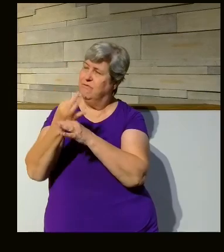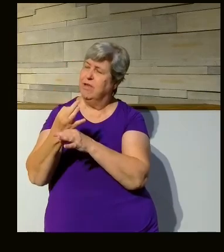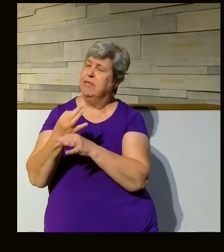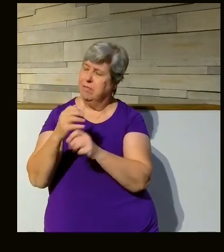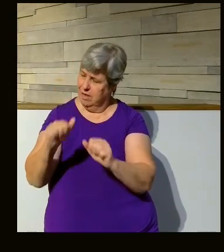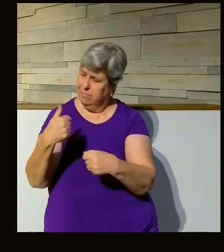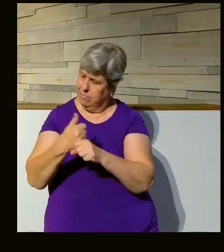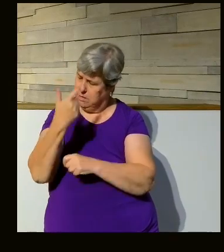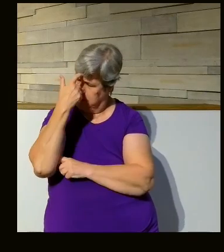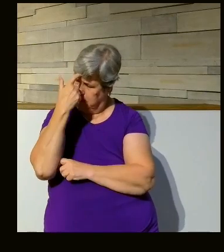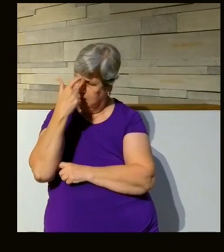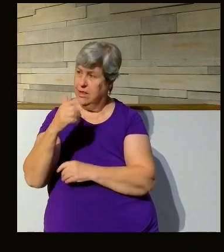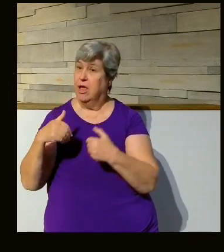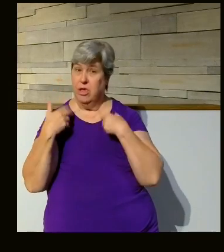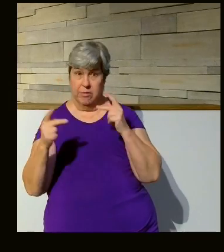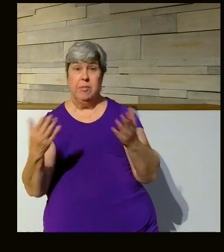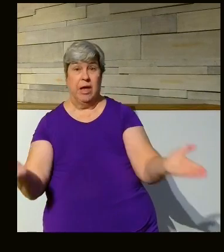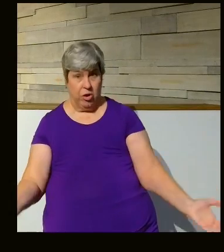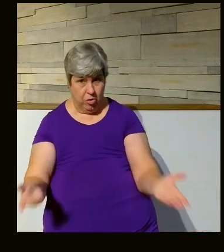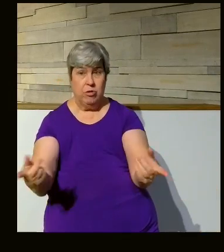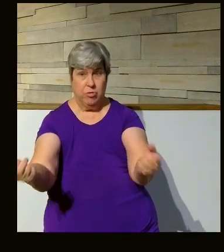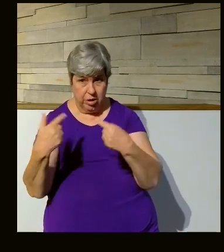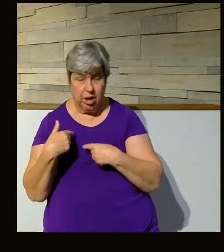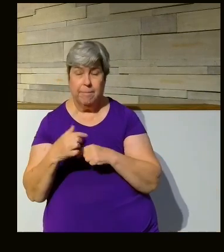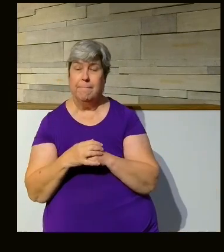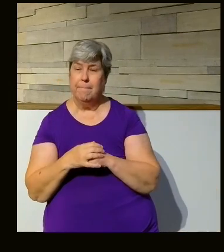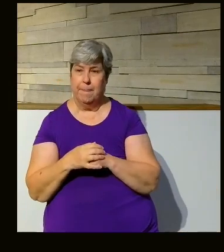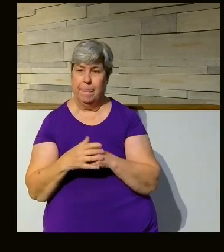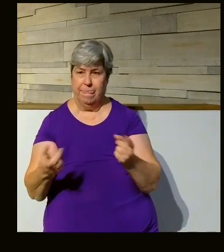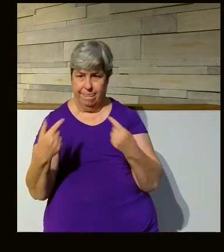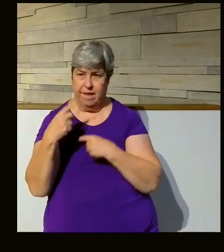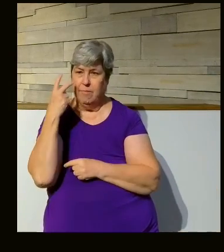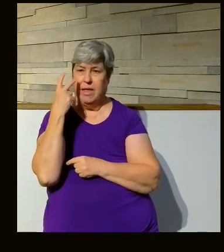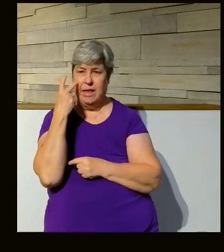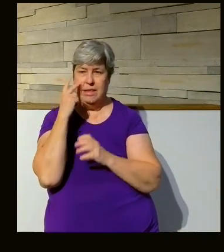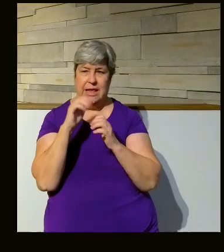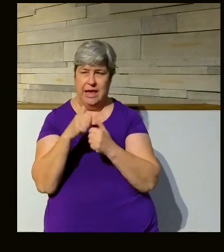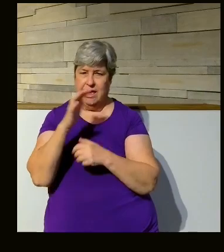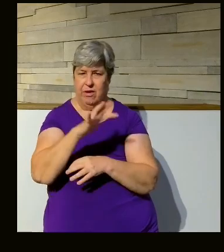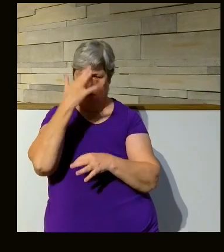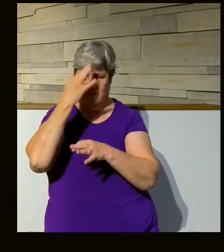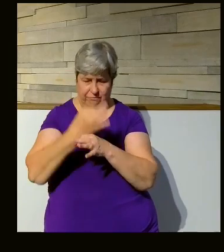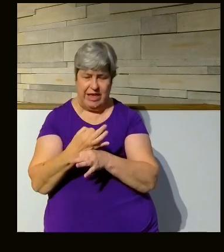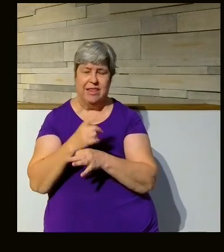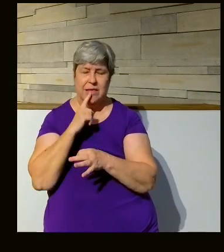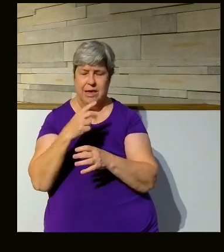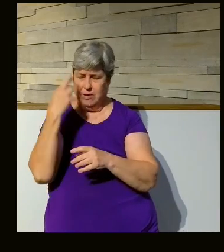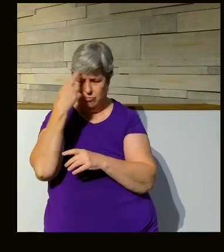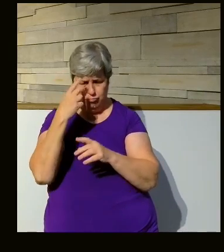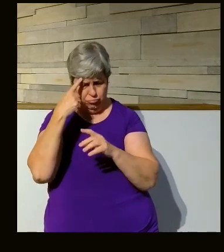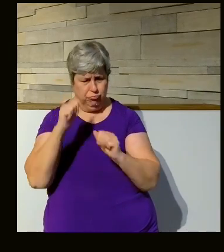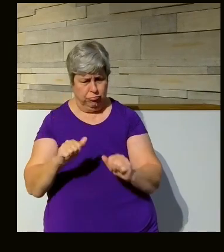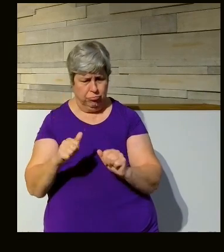folks, our youth, I encourage you to come. All right, you come and you see how the faith is rational when it is